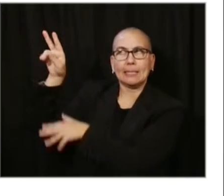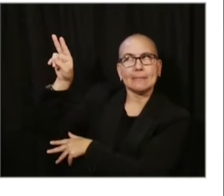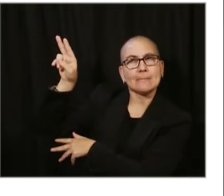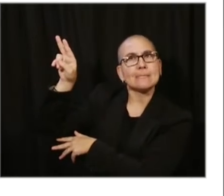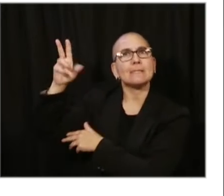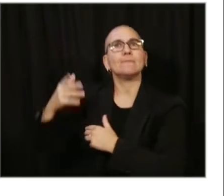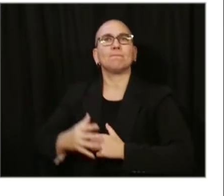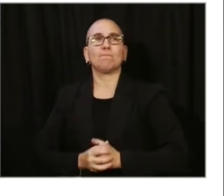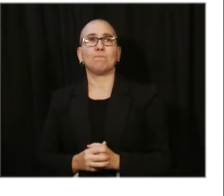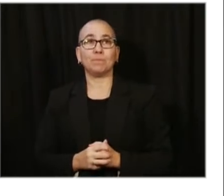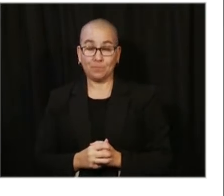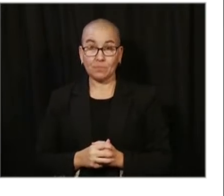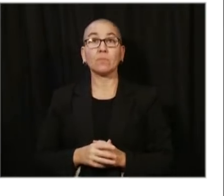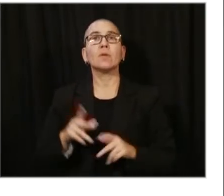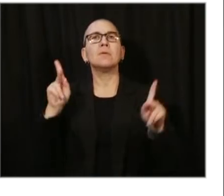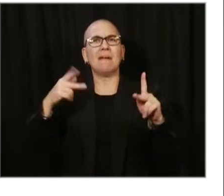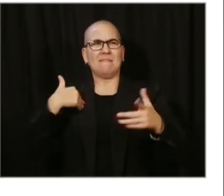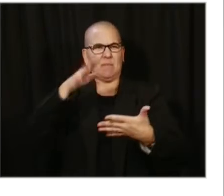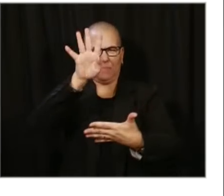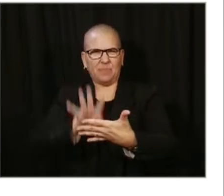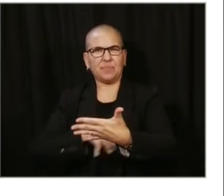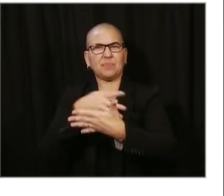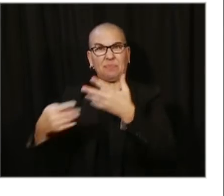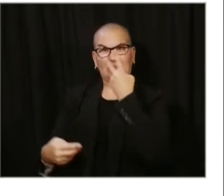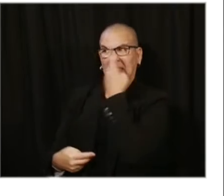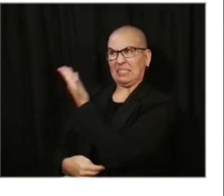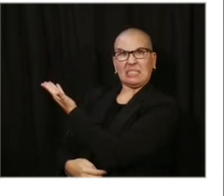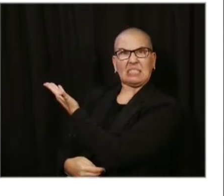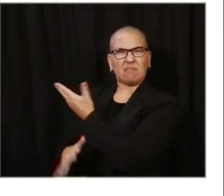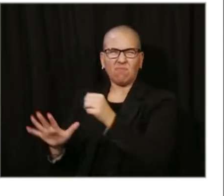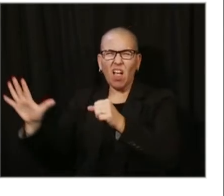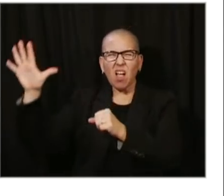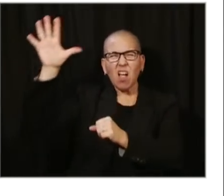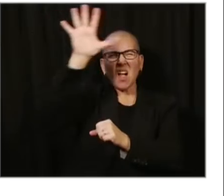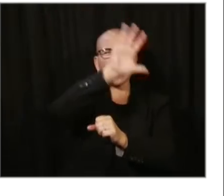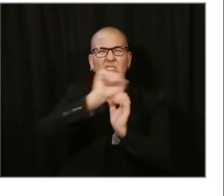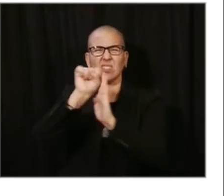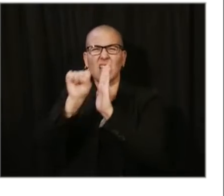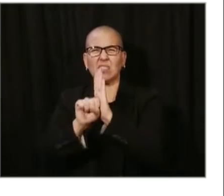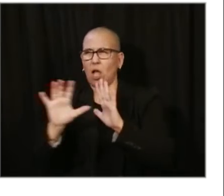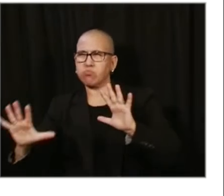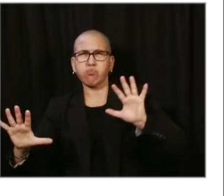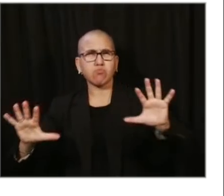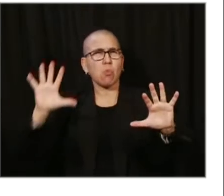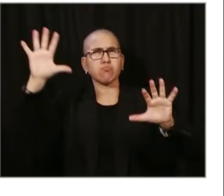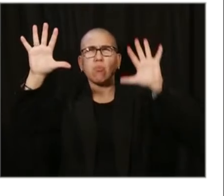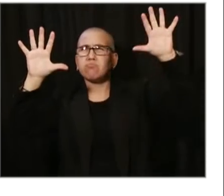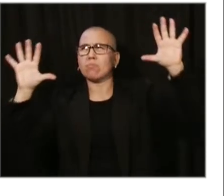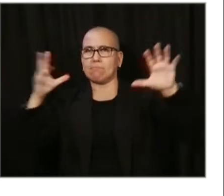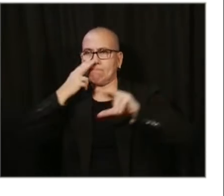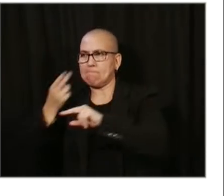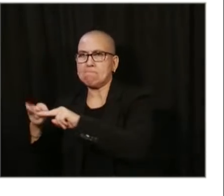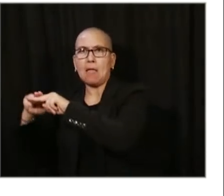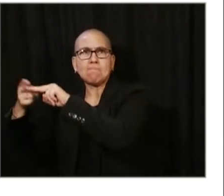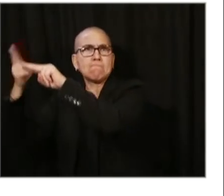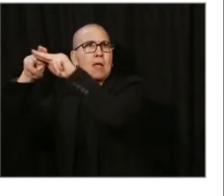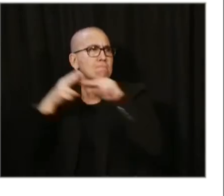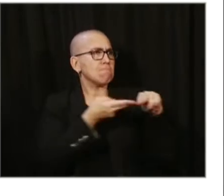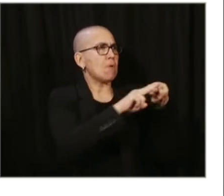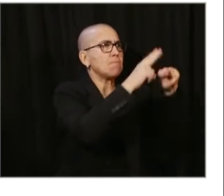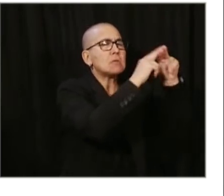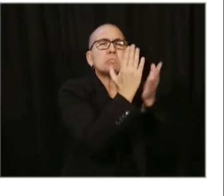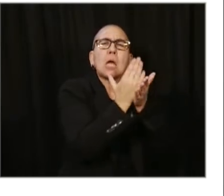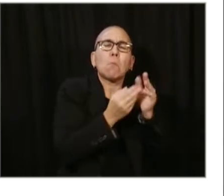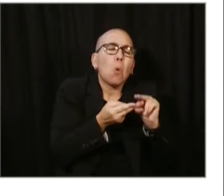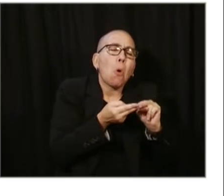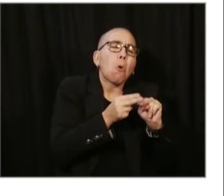at this chart, every corner of our state is being impacted by this, some much more dramatically than others. And the thing that I think most